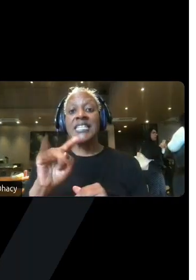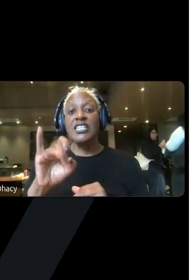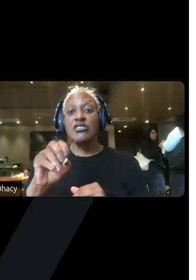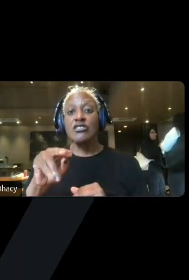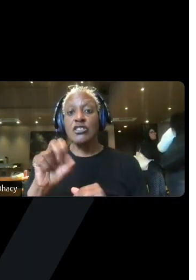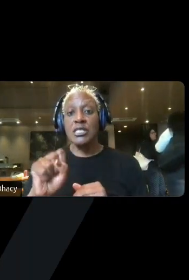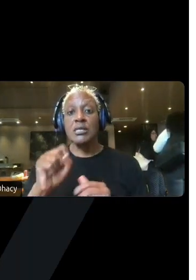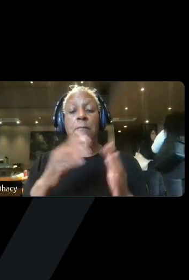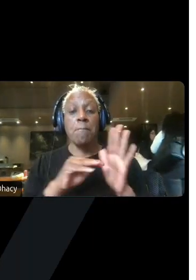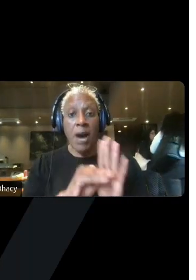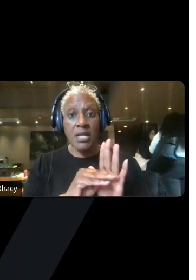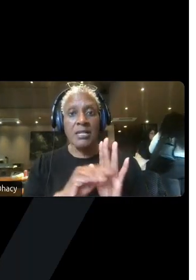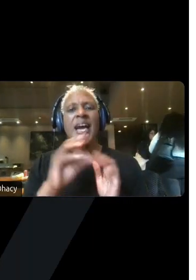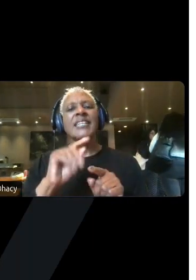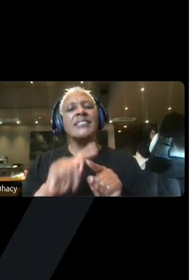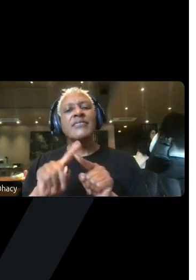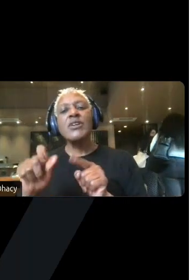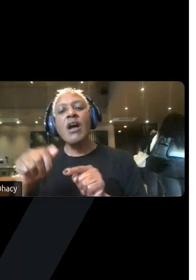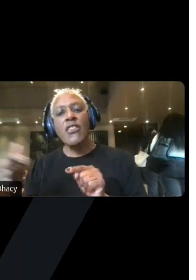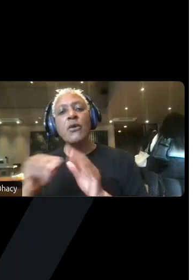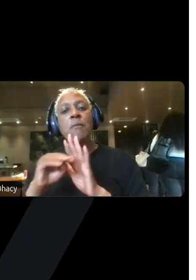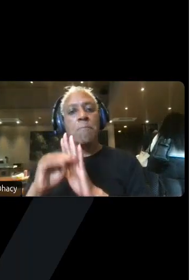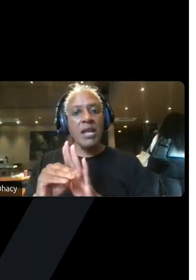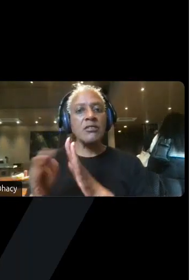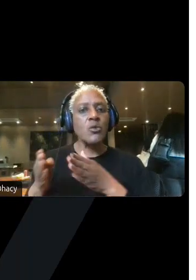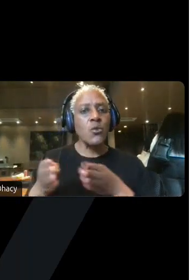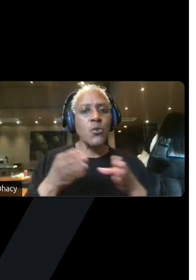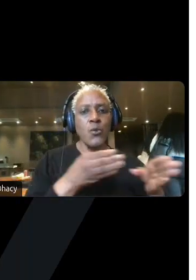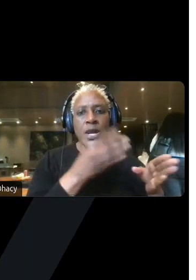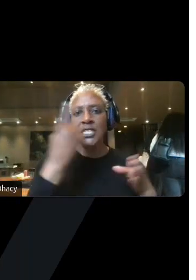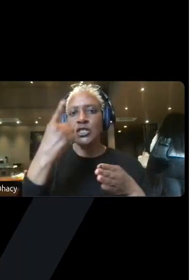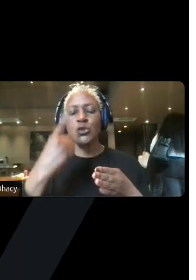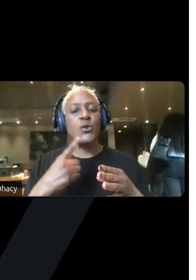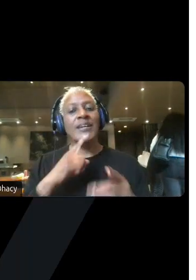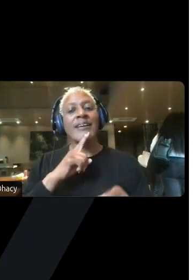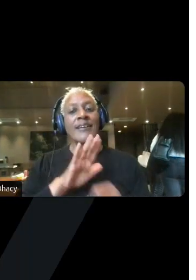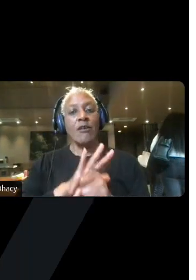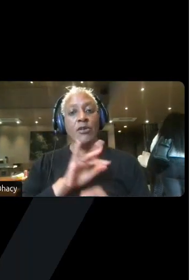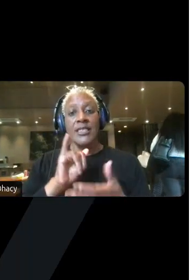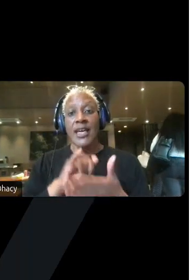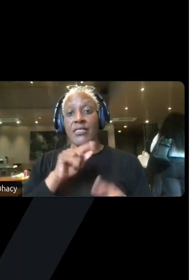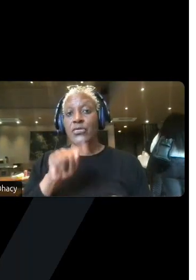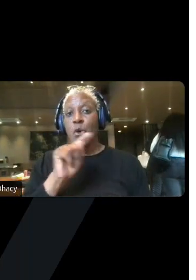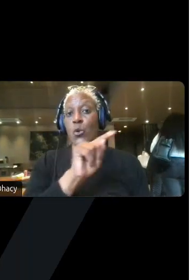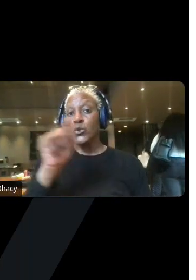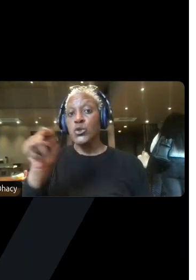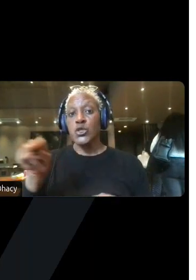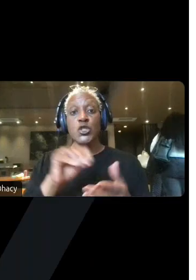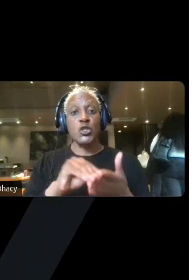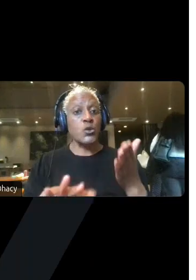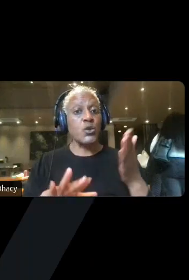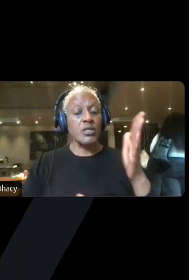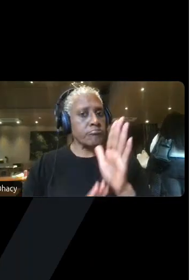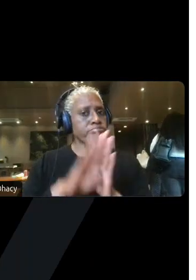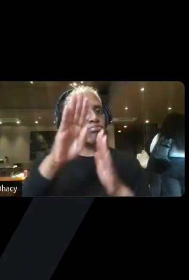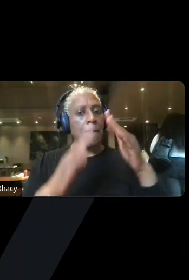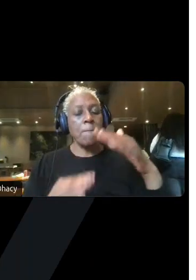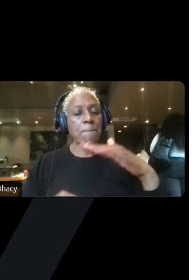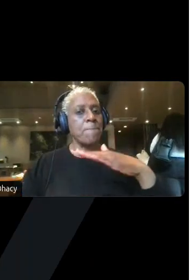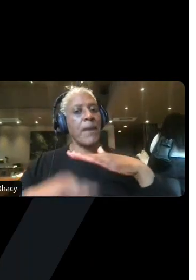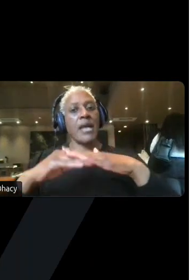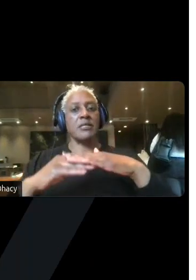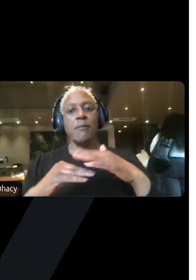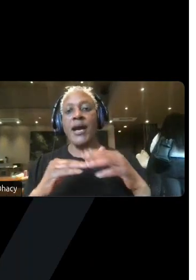small group instruction to ensure mastery of skills. And they monitor student learning through independent work and